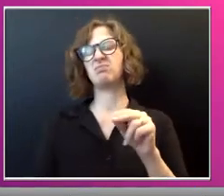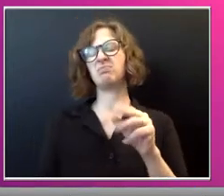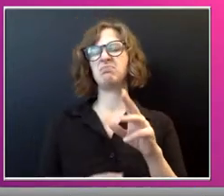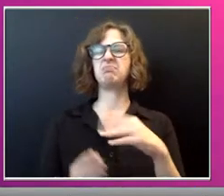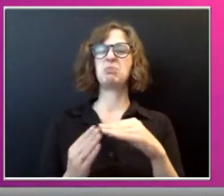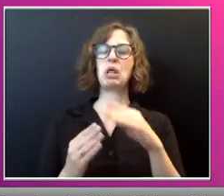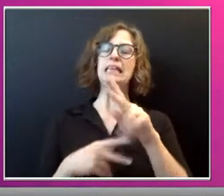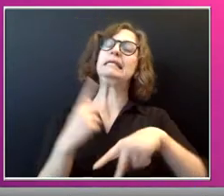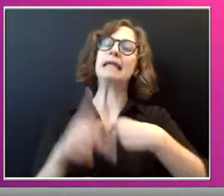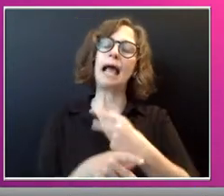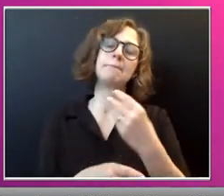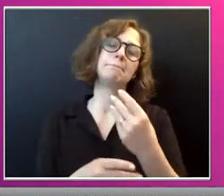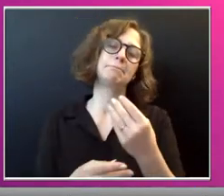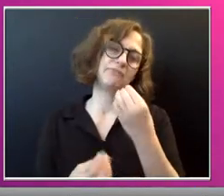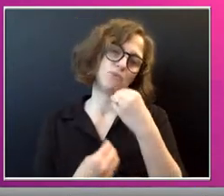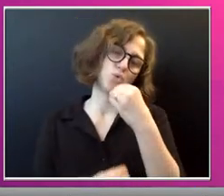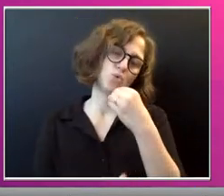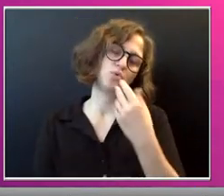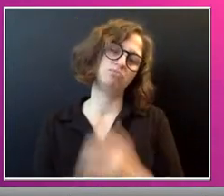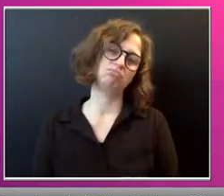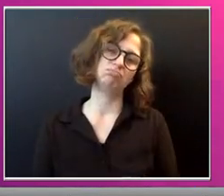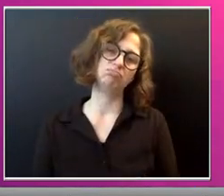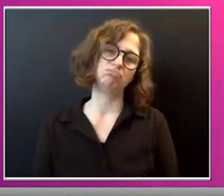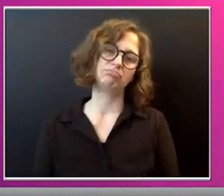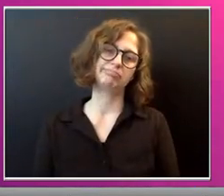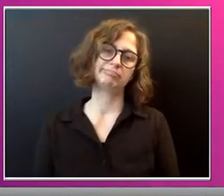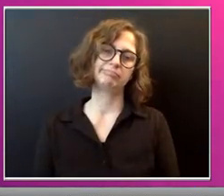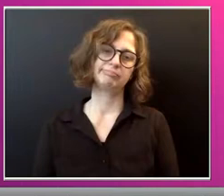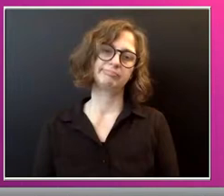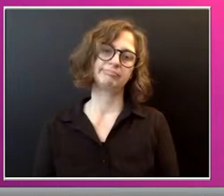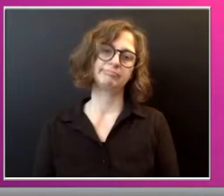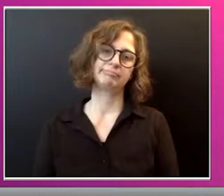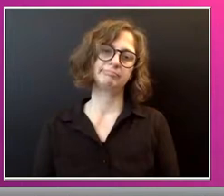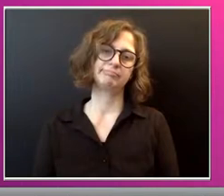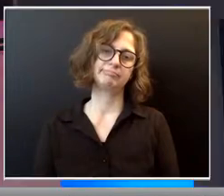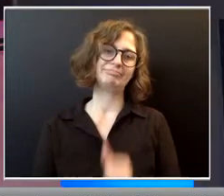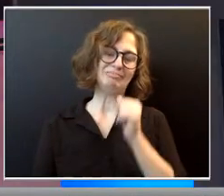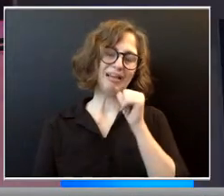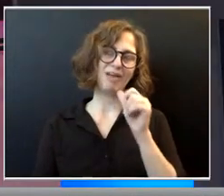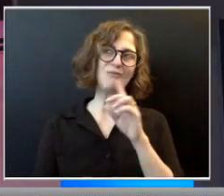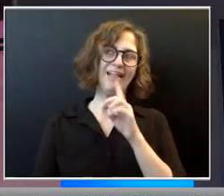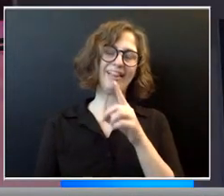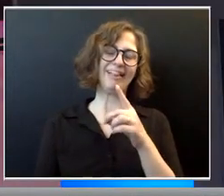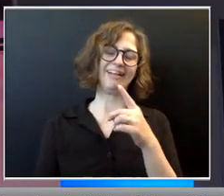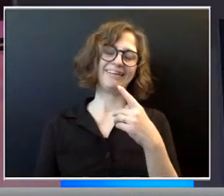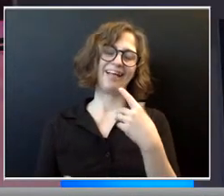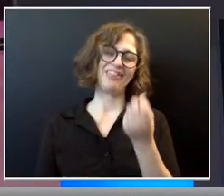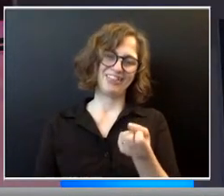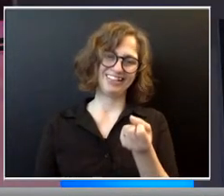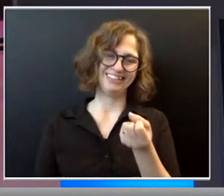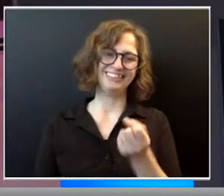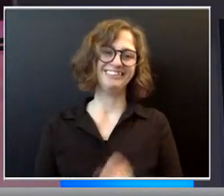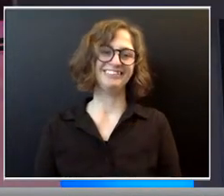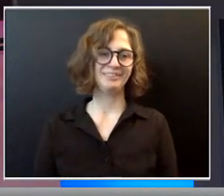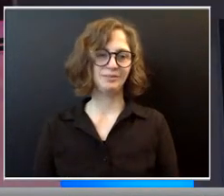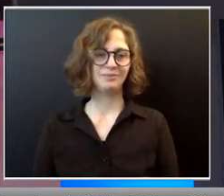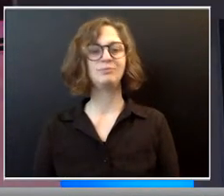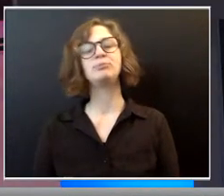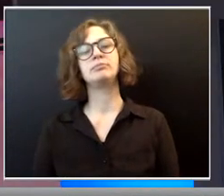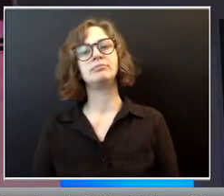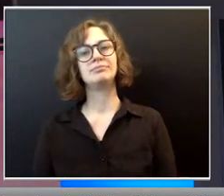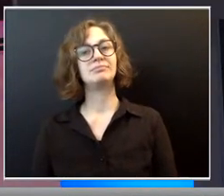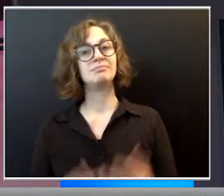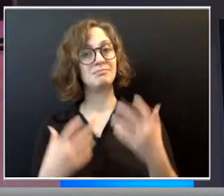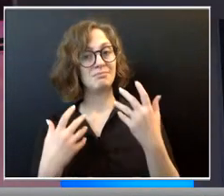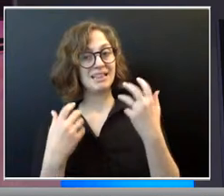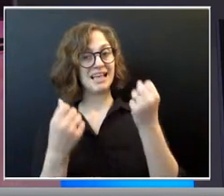eating. Just not terribly healthy. Right. Because the healthy stuff sometimes takes more